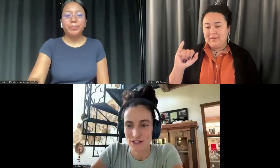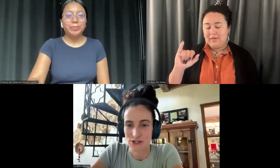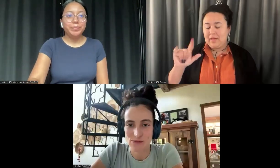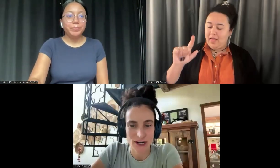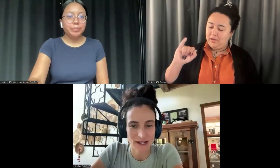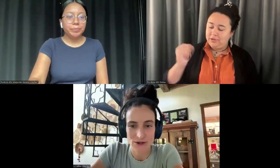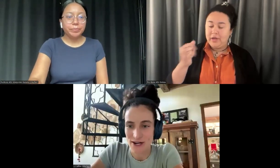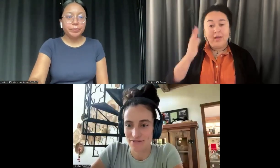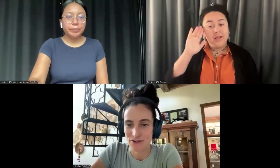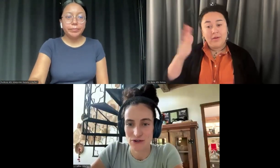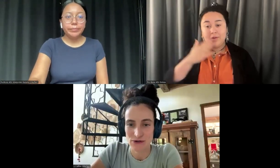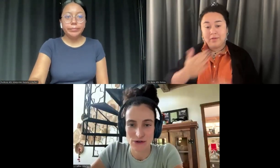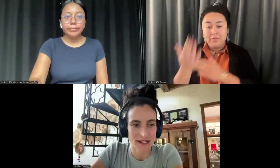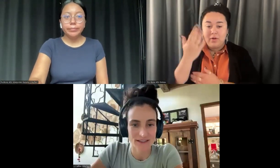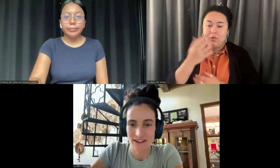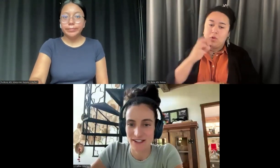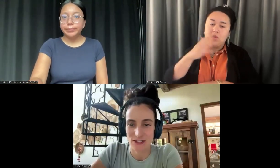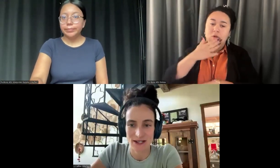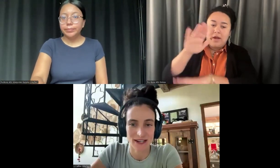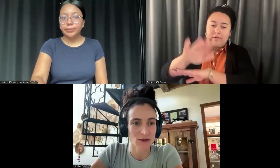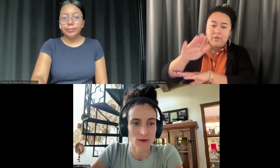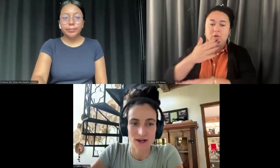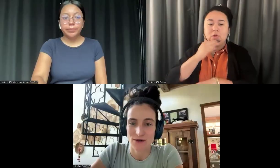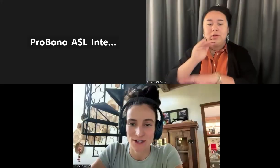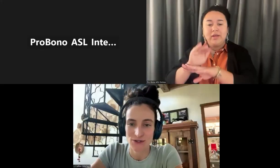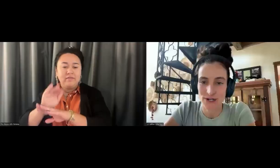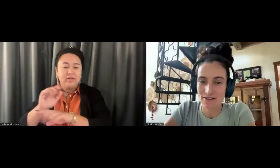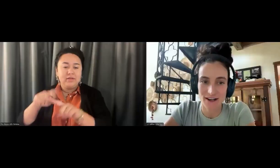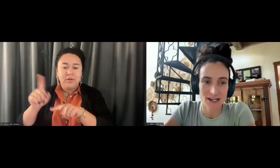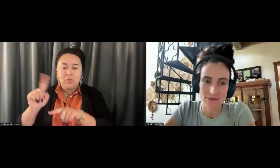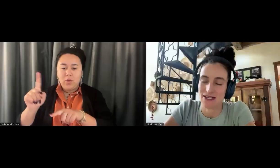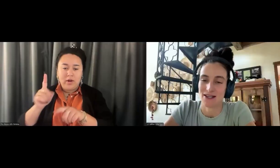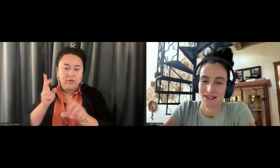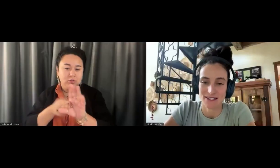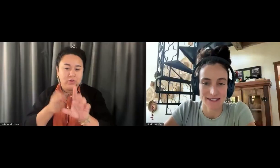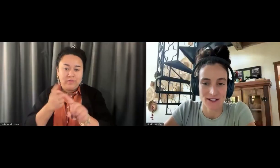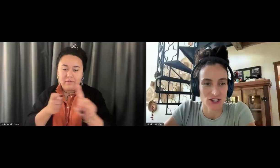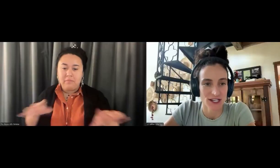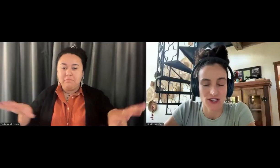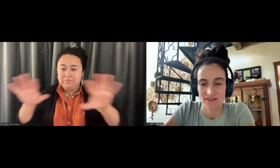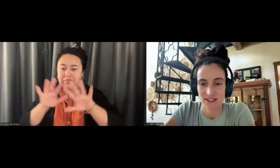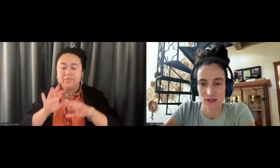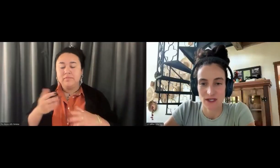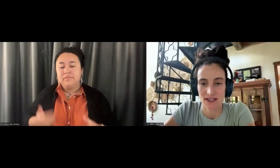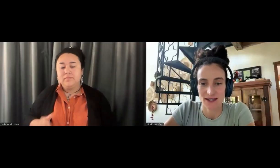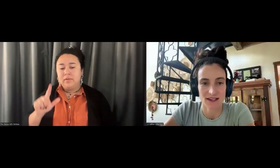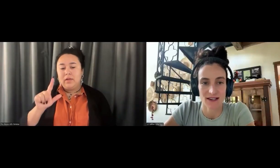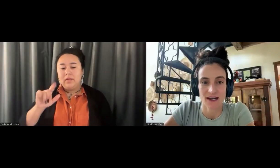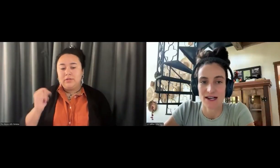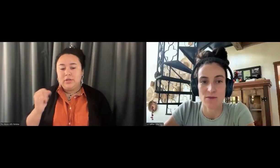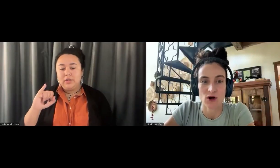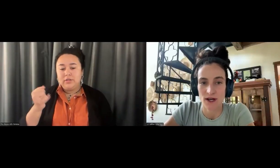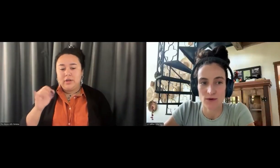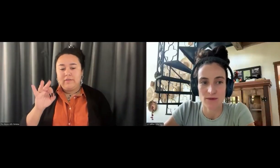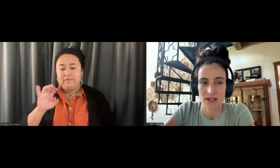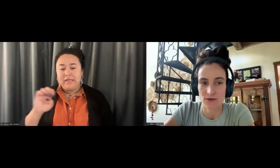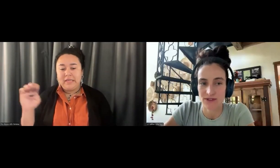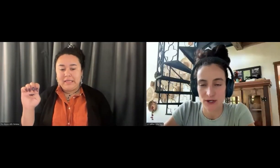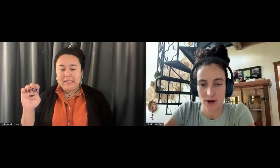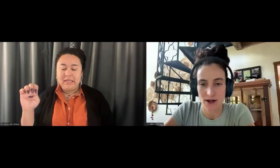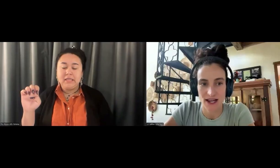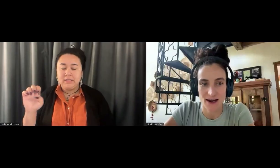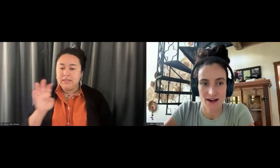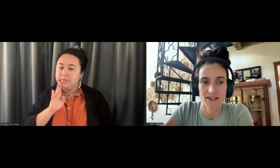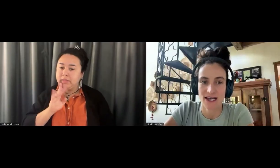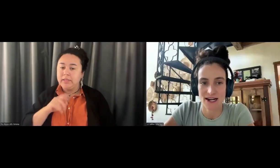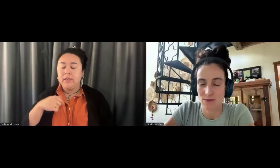Hello and good morning or afternoon or evening, depending on where you are joining from. This is LJ Jaffe speaking. I'm a white woman with